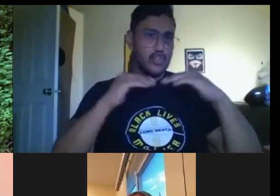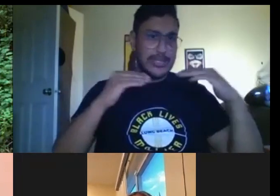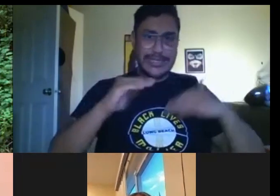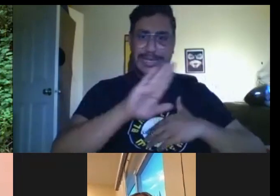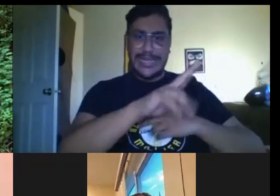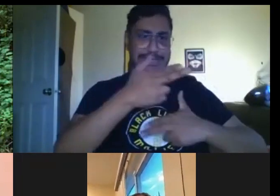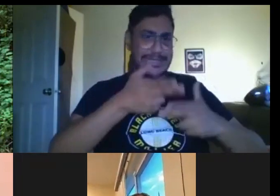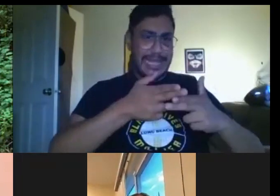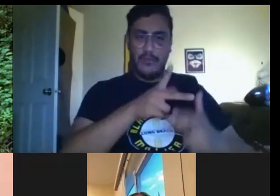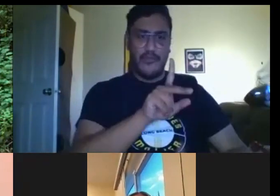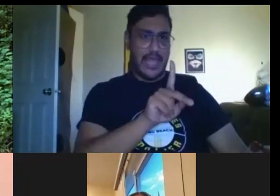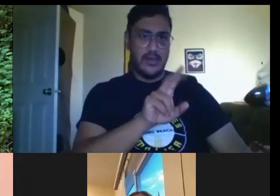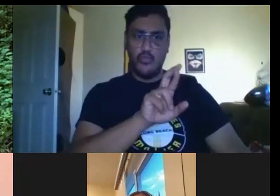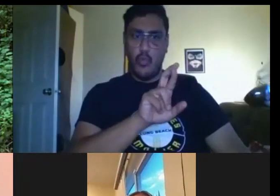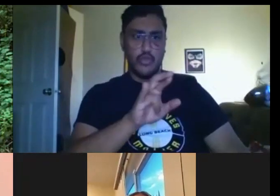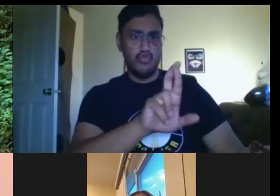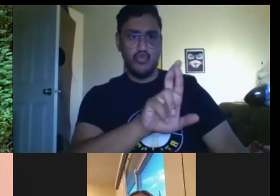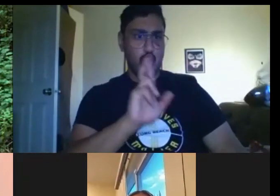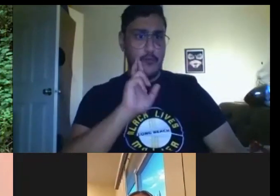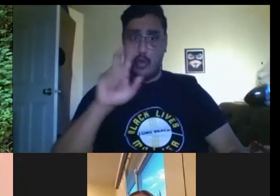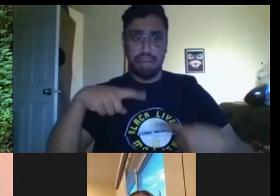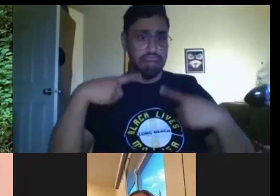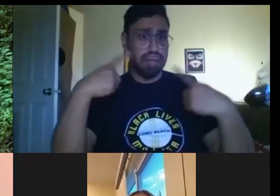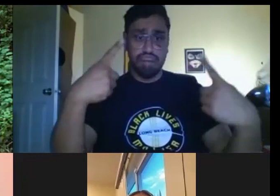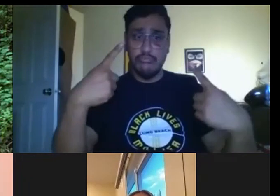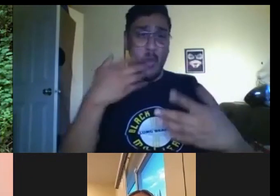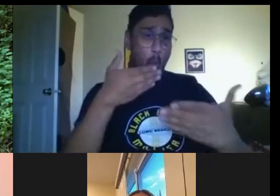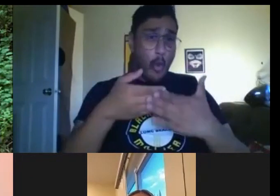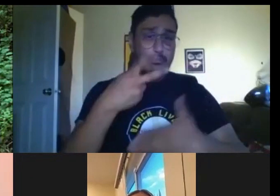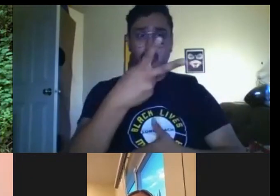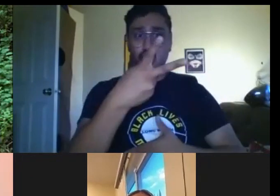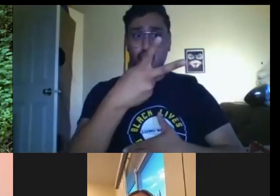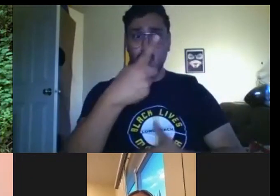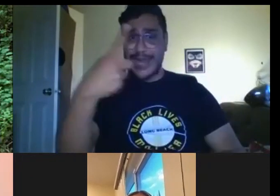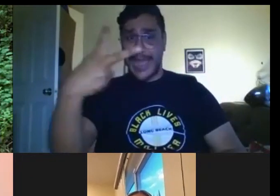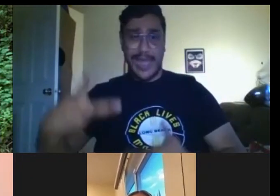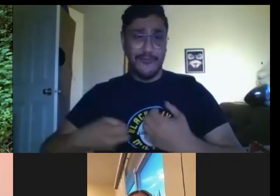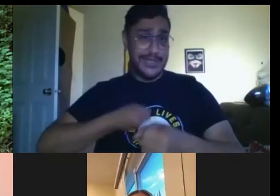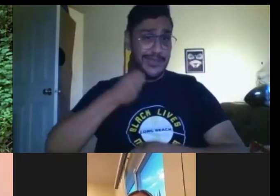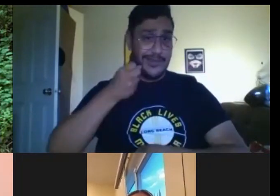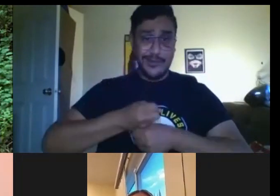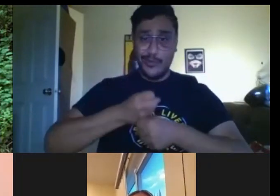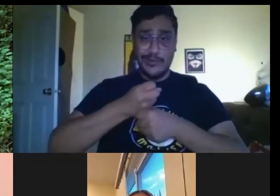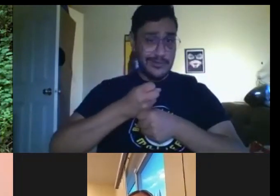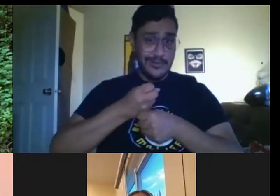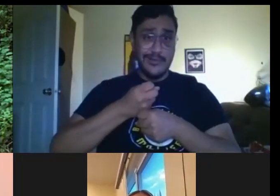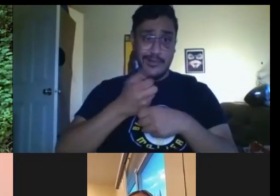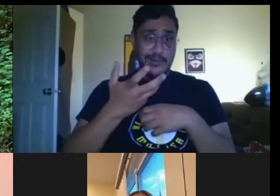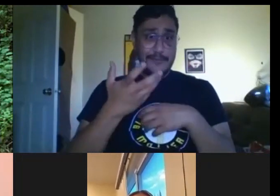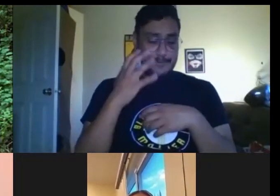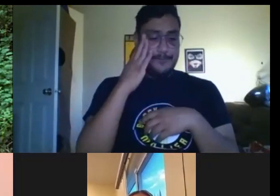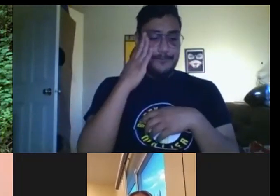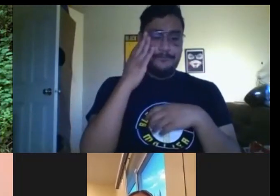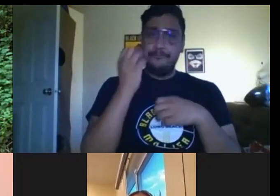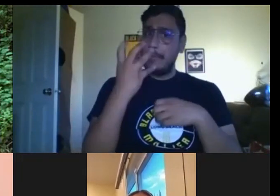Jr. for some time, for almost 2.5 years now. And we often say that we